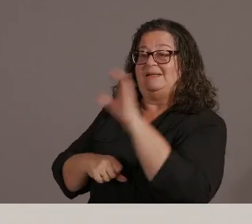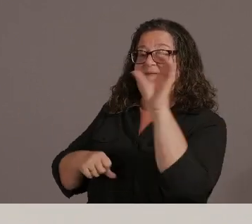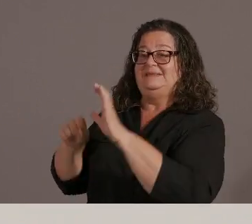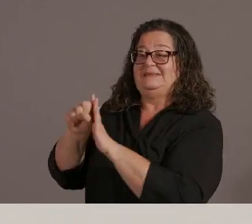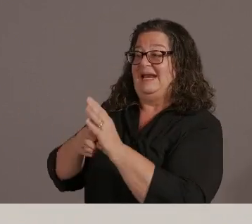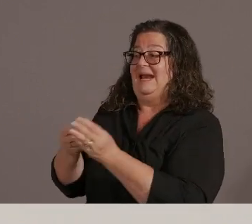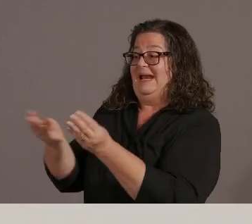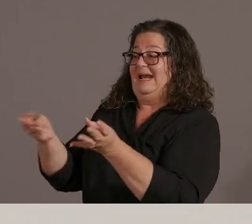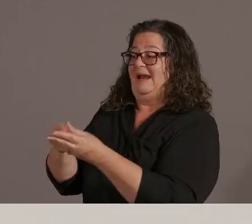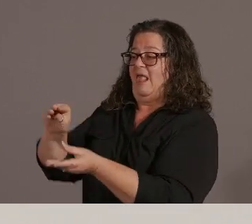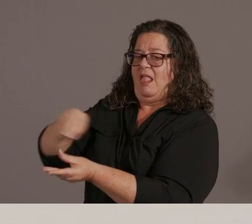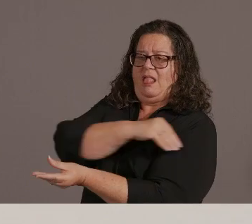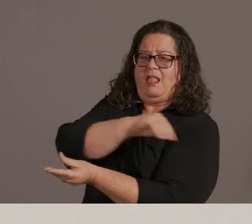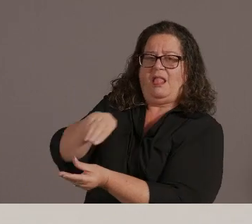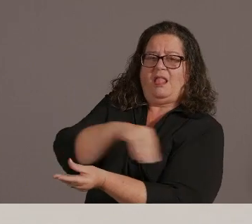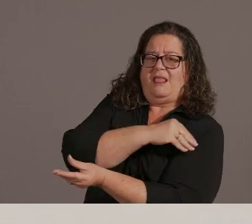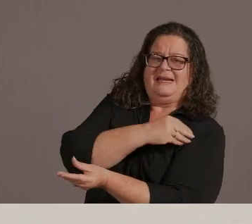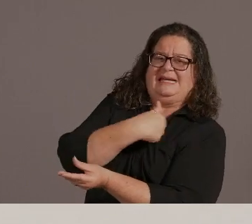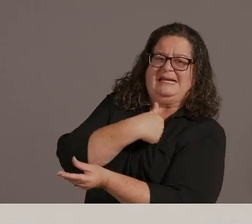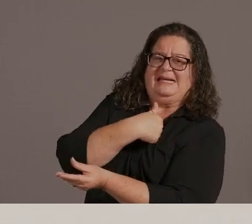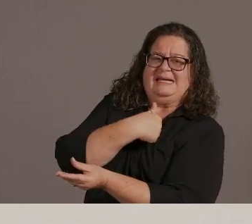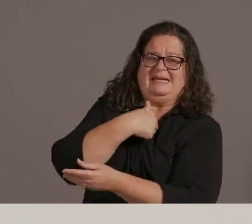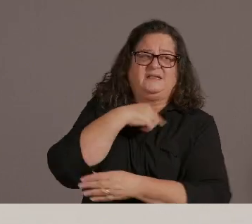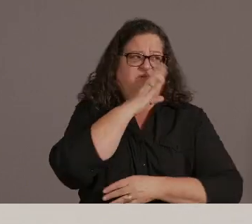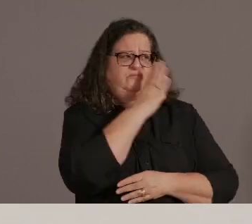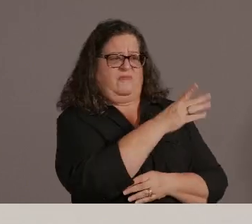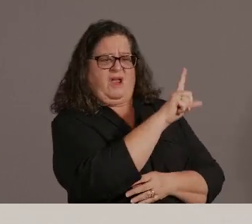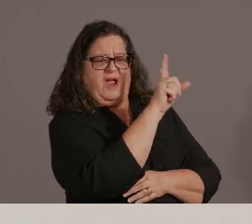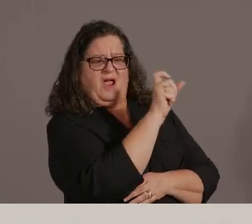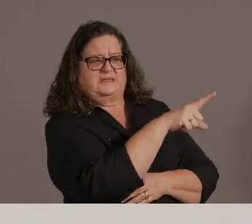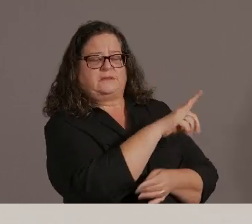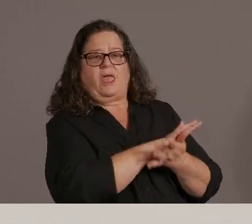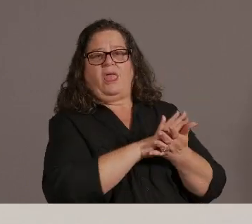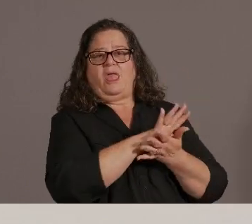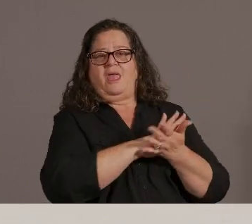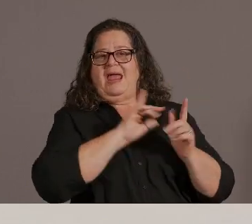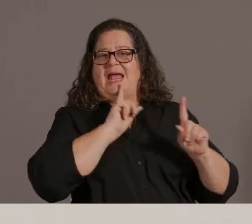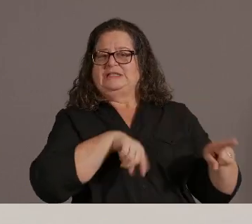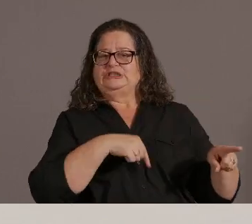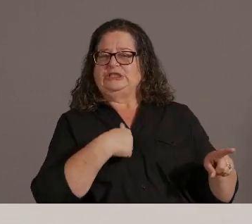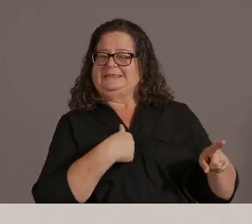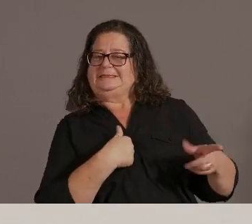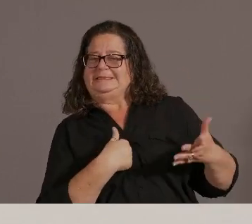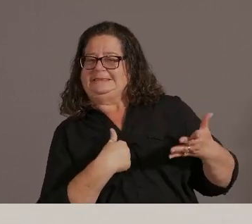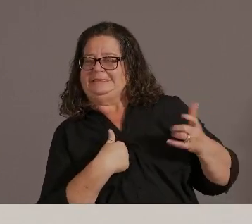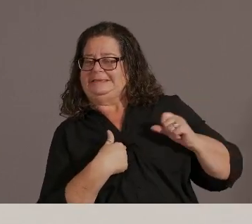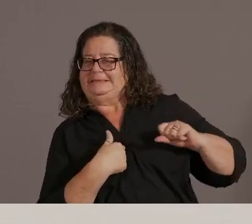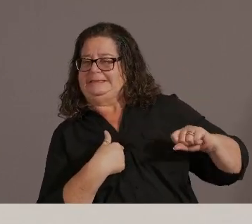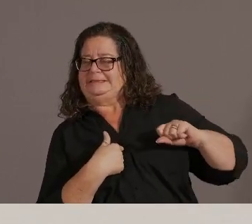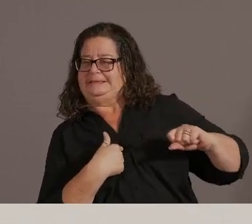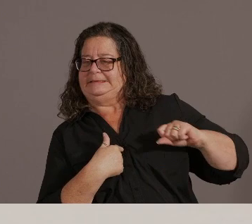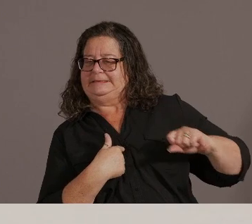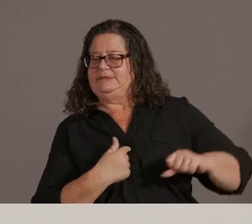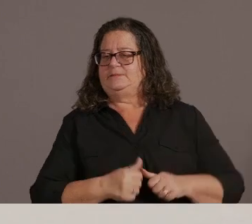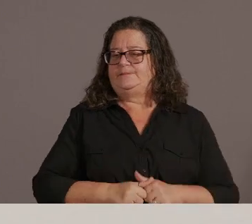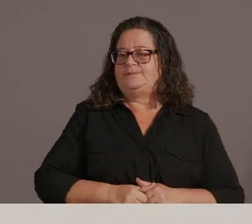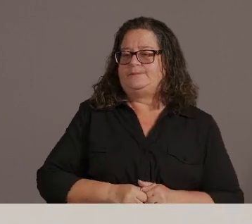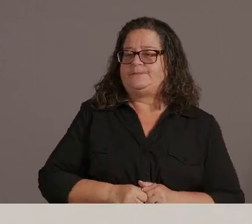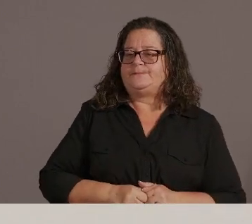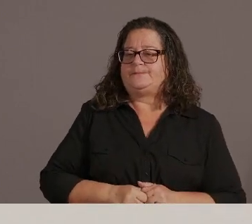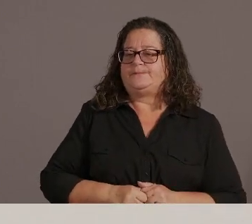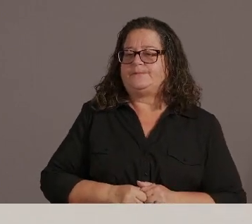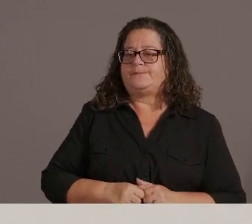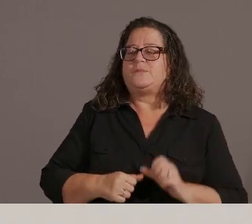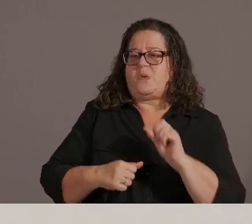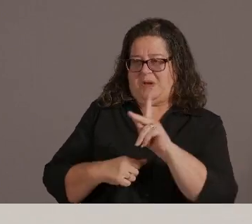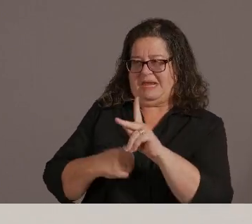Okay, sorry, I actually have one more question and then I am done. No, you're good. You mentioned that the state sites have an unmet need of about